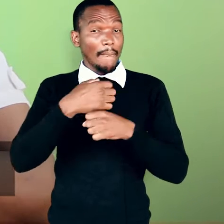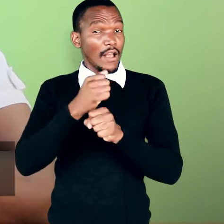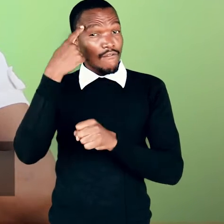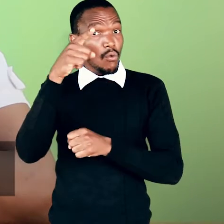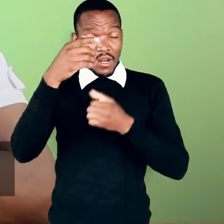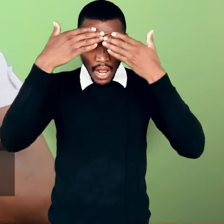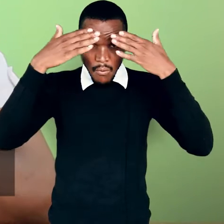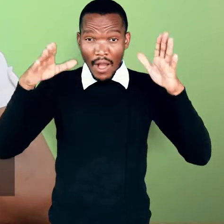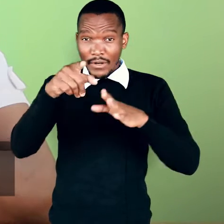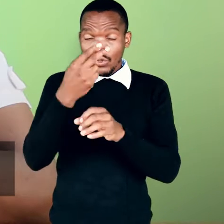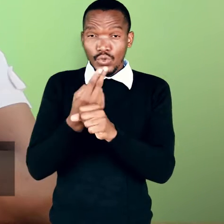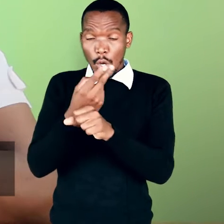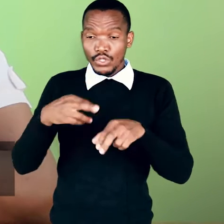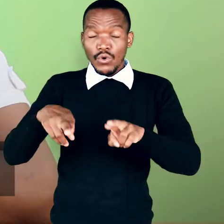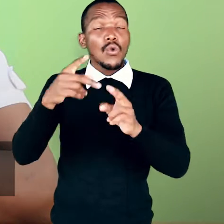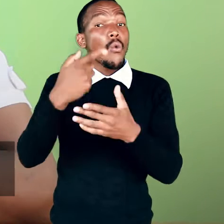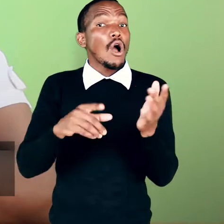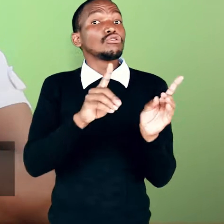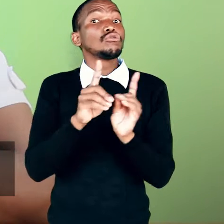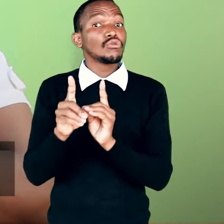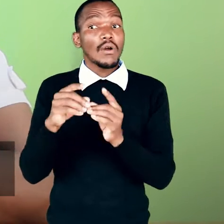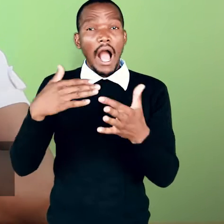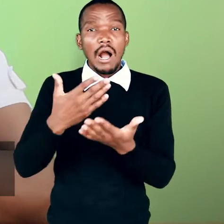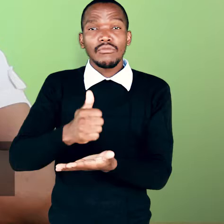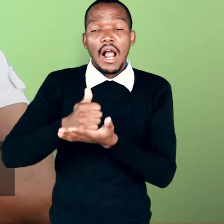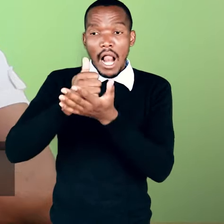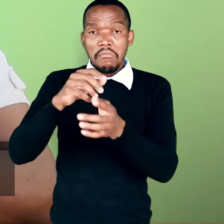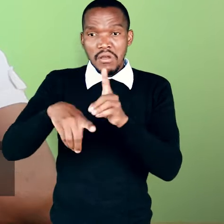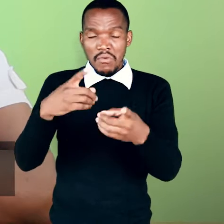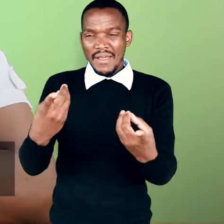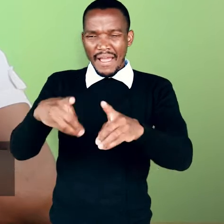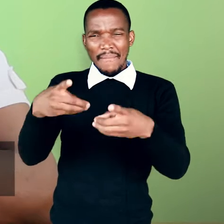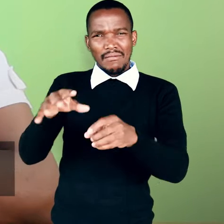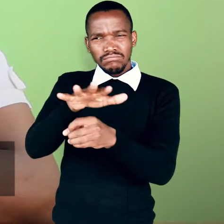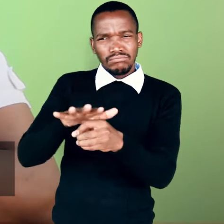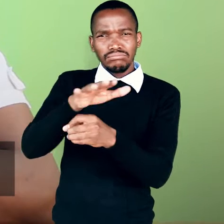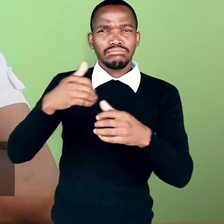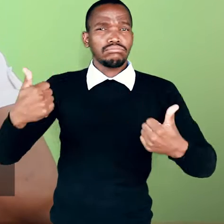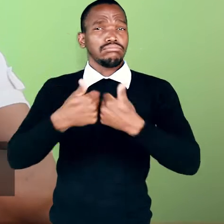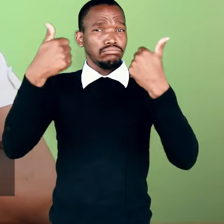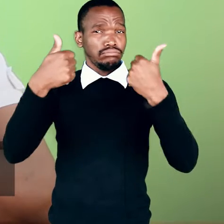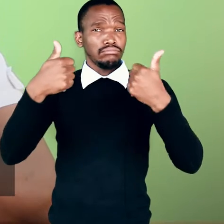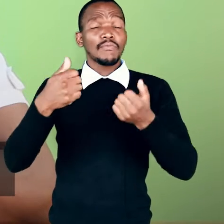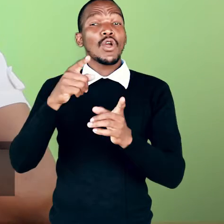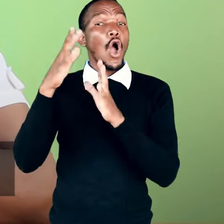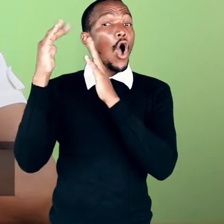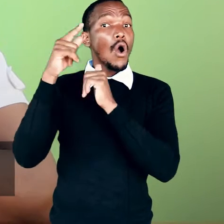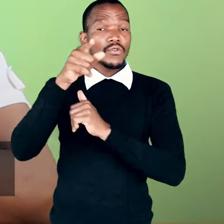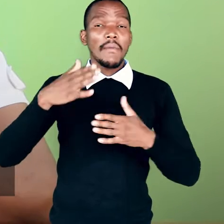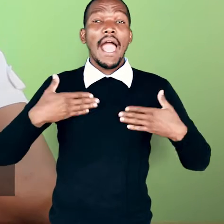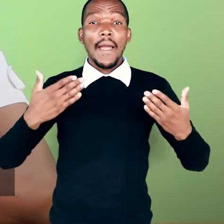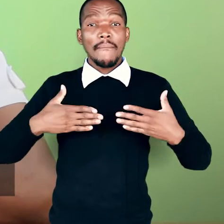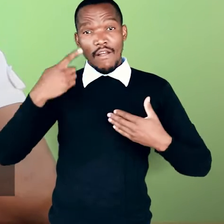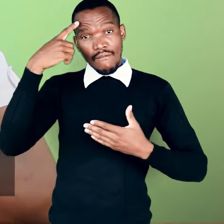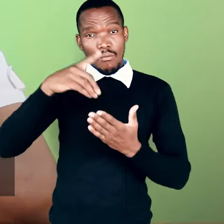e diretswe go tsibosa wena o le modiriso wa tsela ka seo ka se dirang go ha batswa setlhabelo thuso ya ntlha ko lefelong la tiragalo ya kotsi. Re solofela